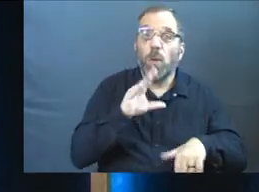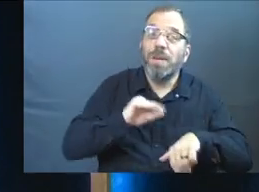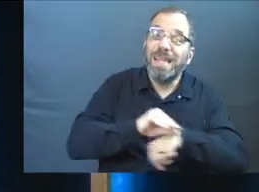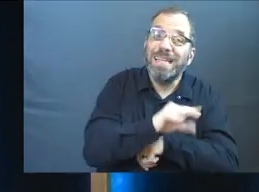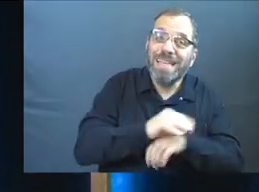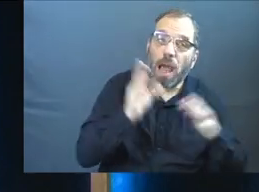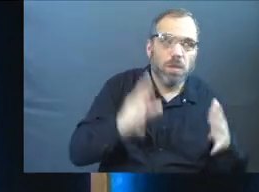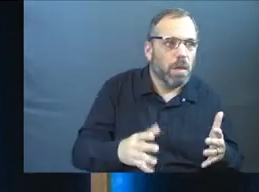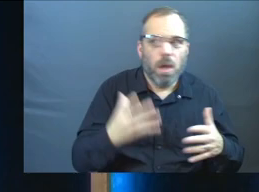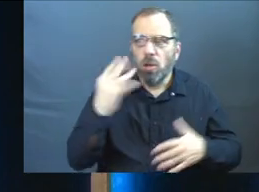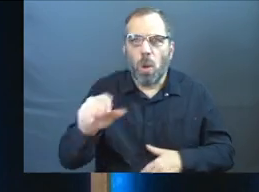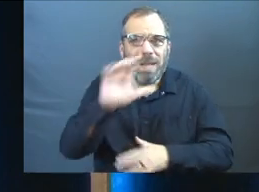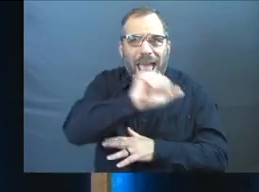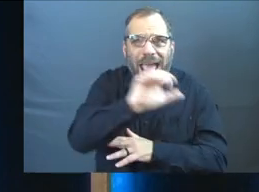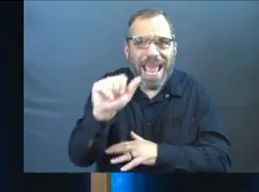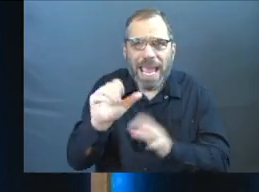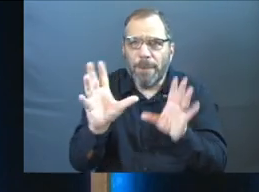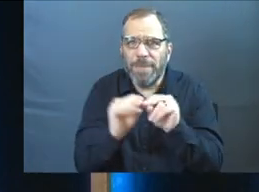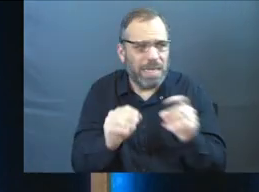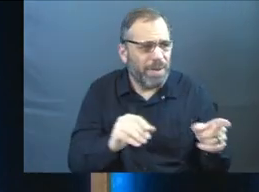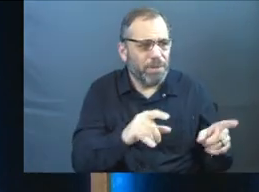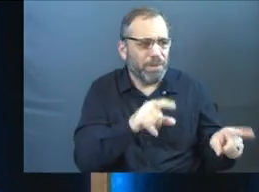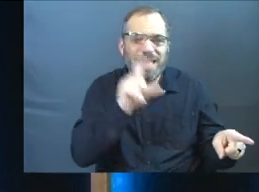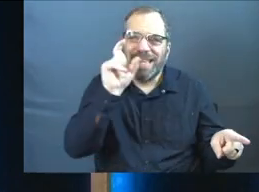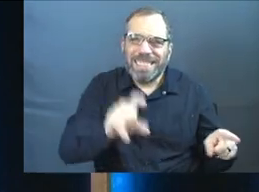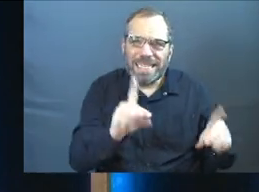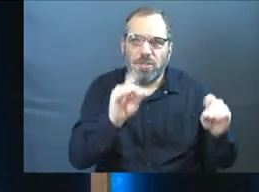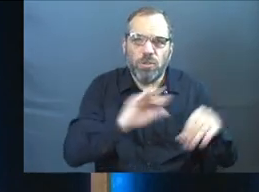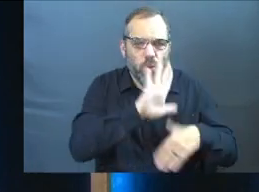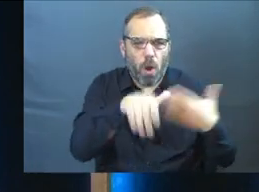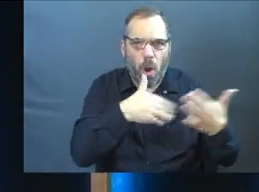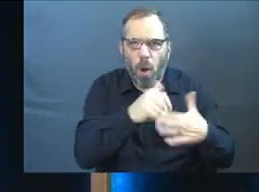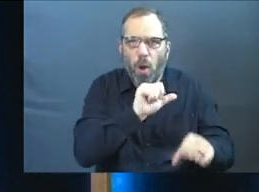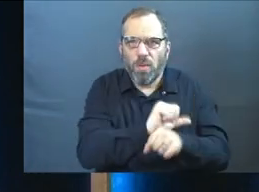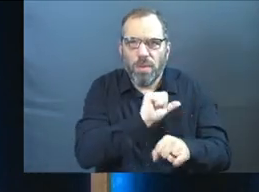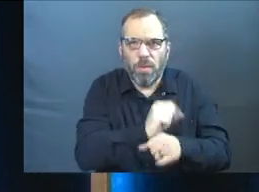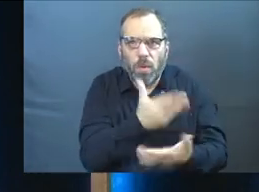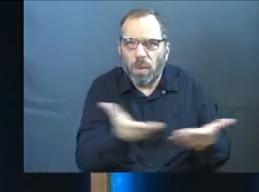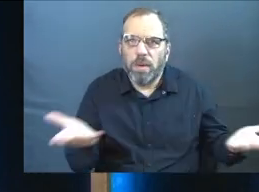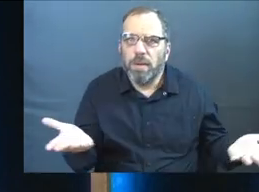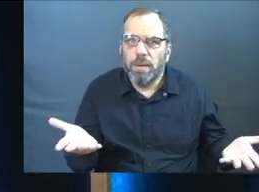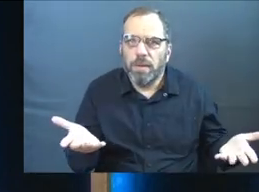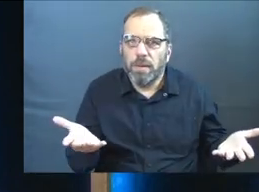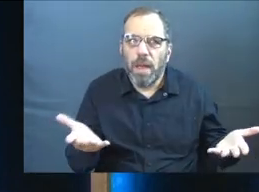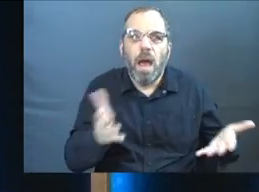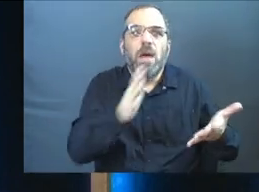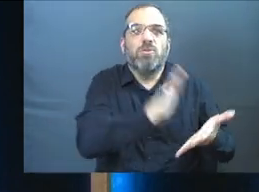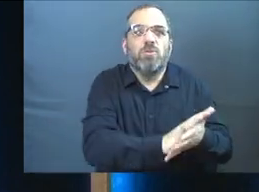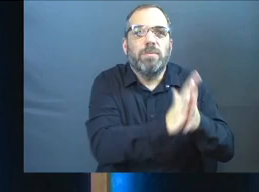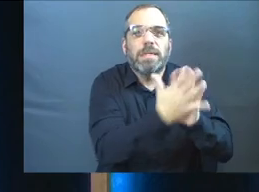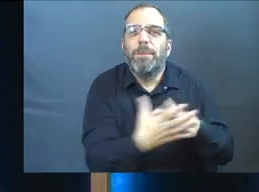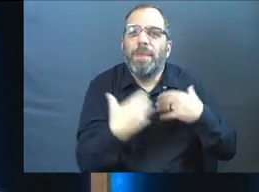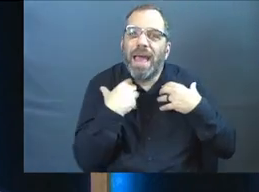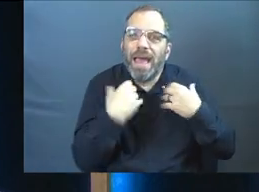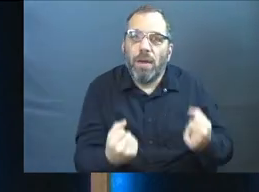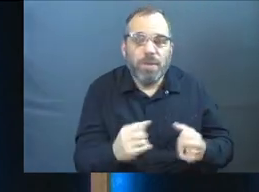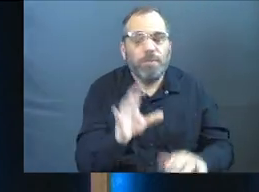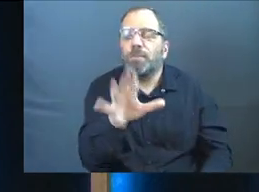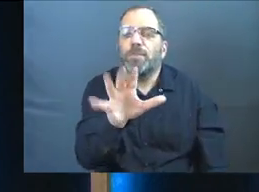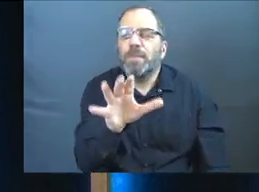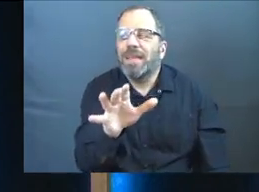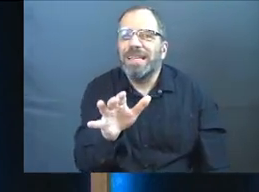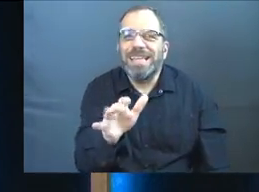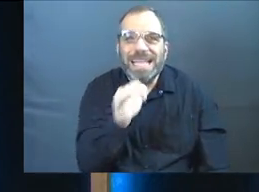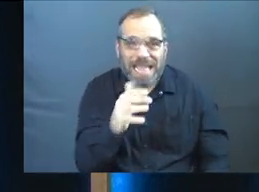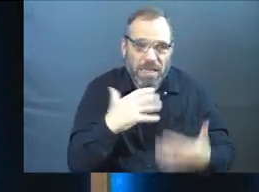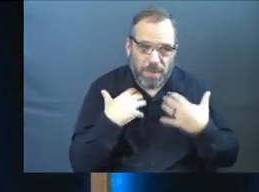counselor, go to the AA meeting. They need to do all the things to be healthy. And it's not